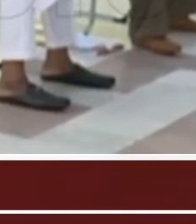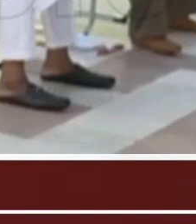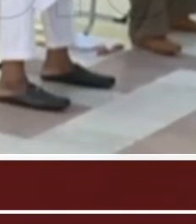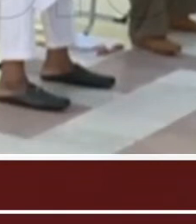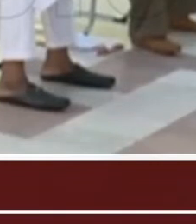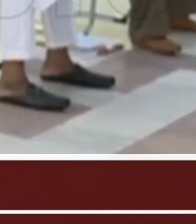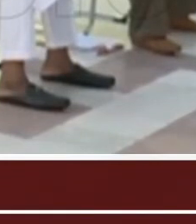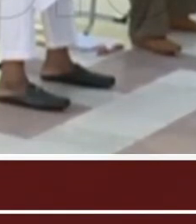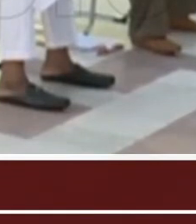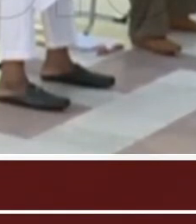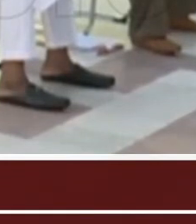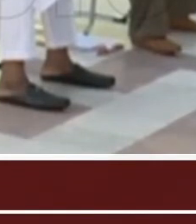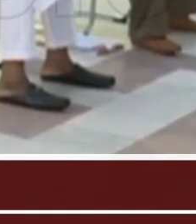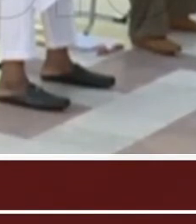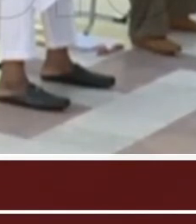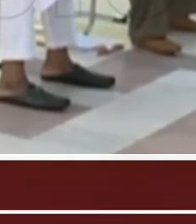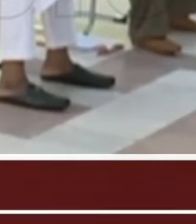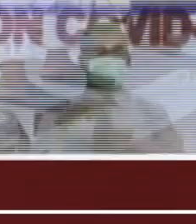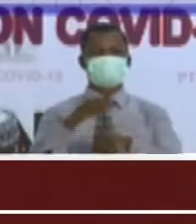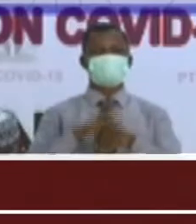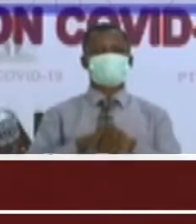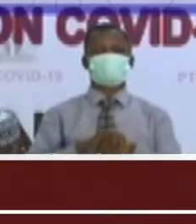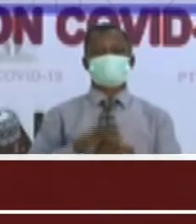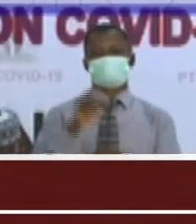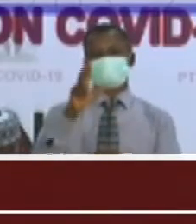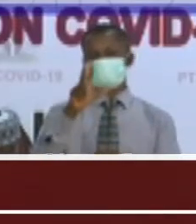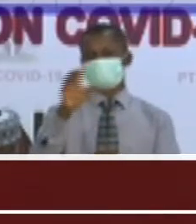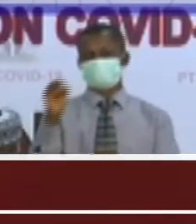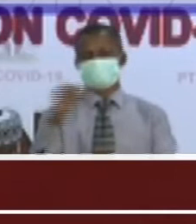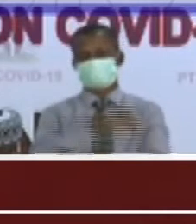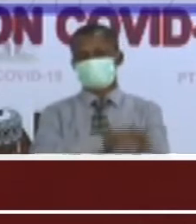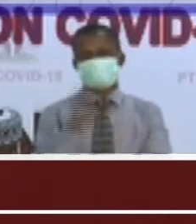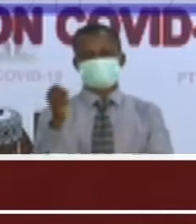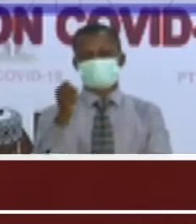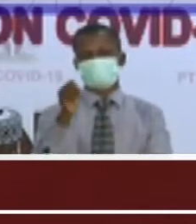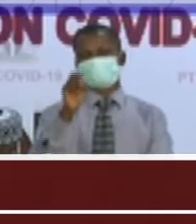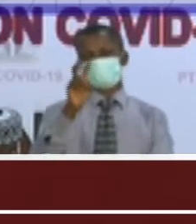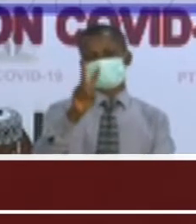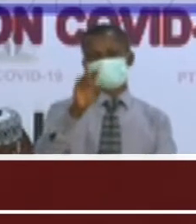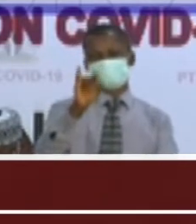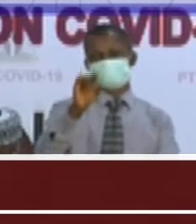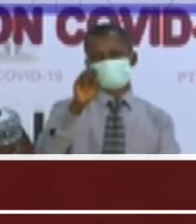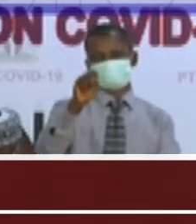pandemic. They came on a 30-day visa issued in Beijing.